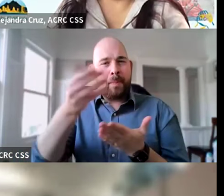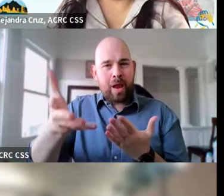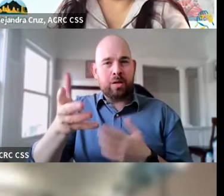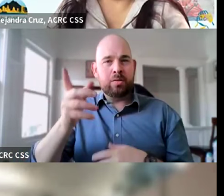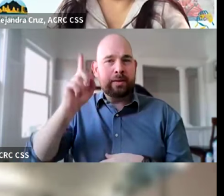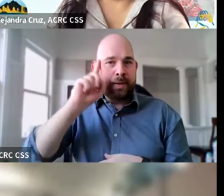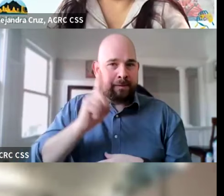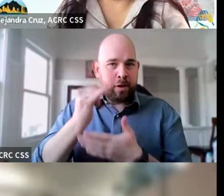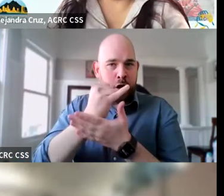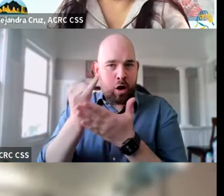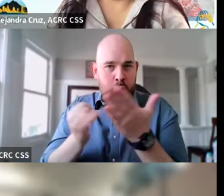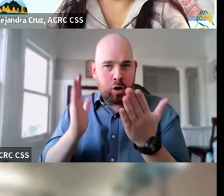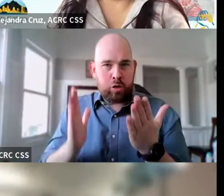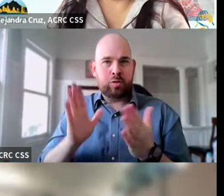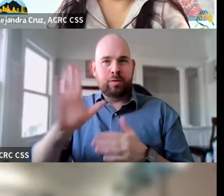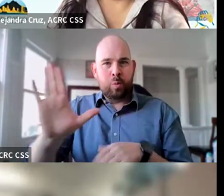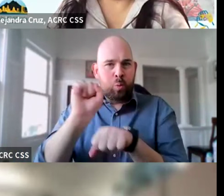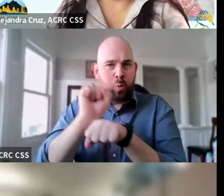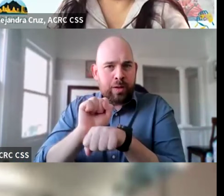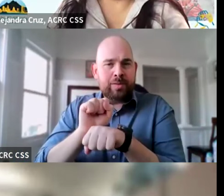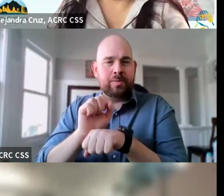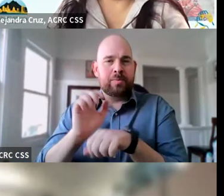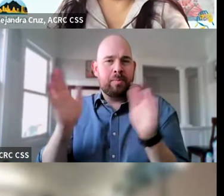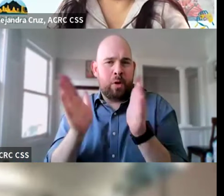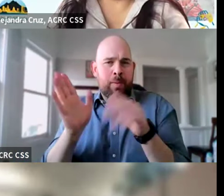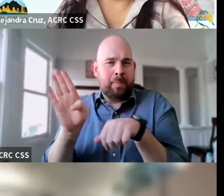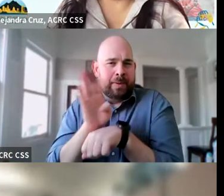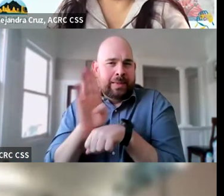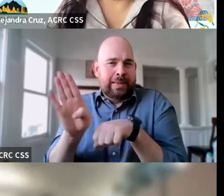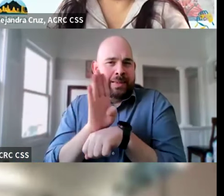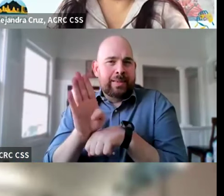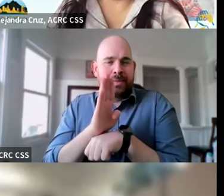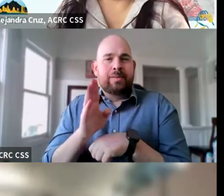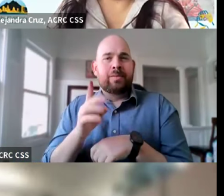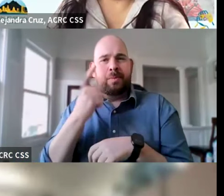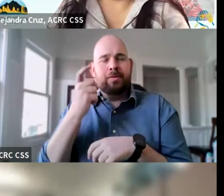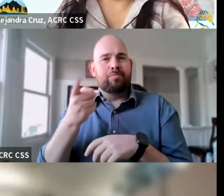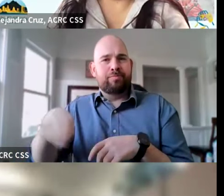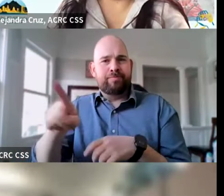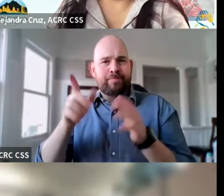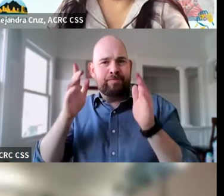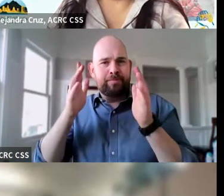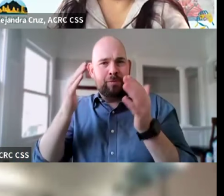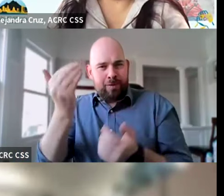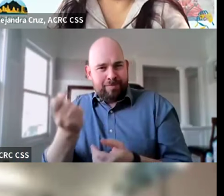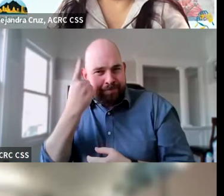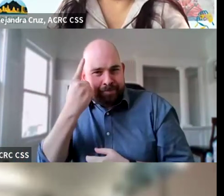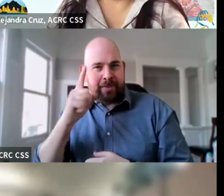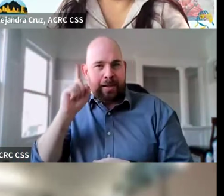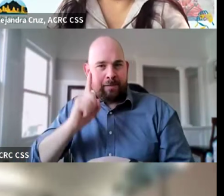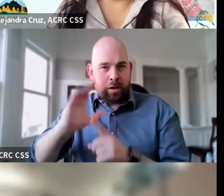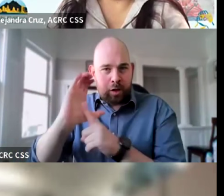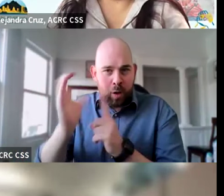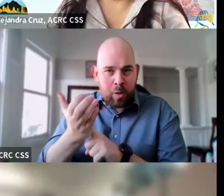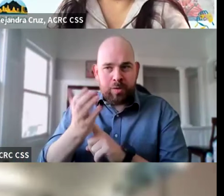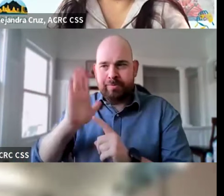letters of the alphabet, those hand shapes. It's great to buy from deaf artists in their work because they're small